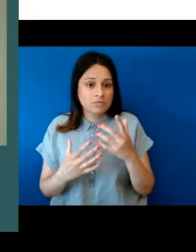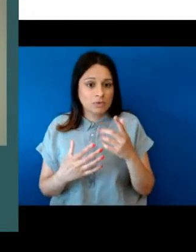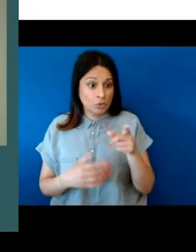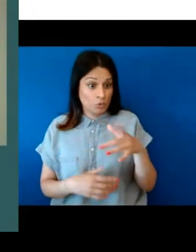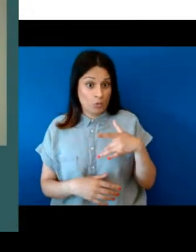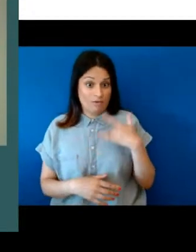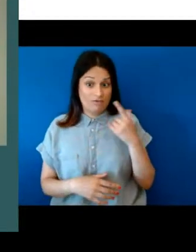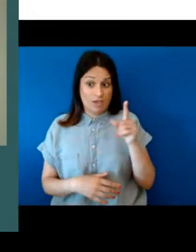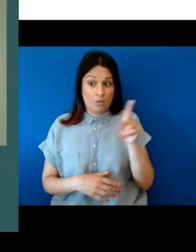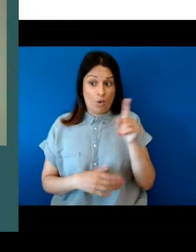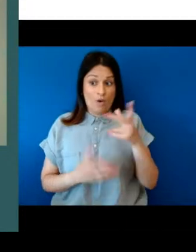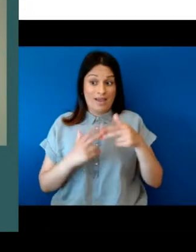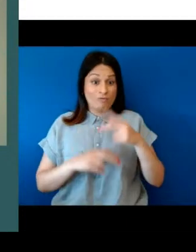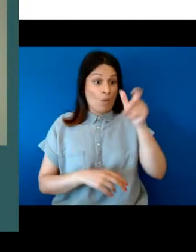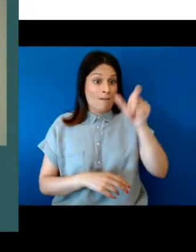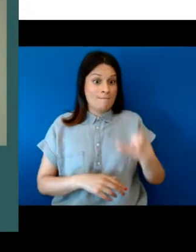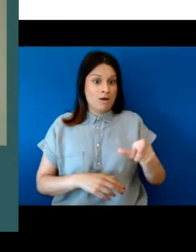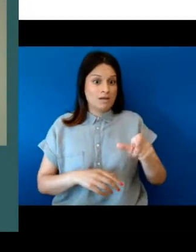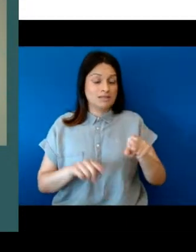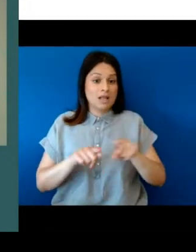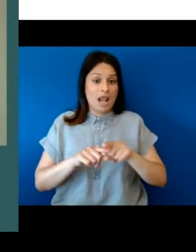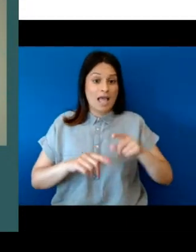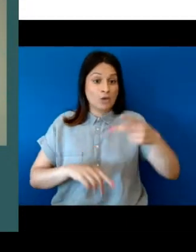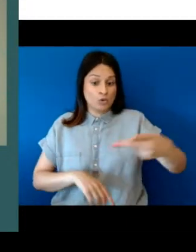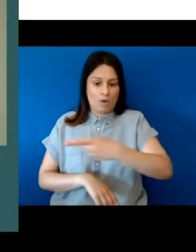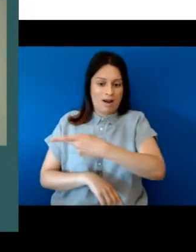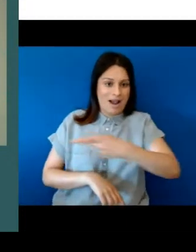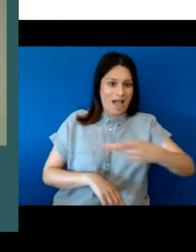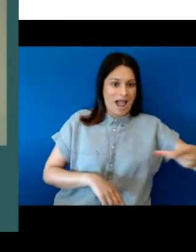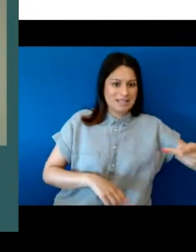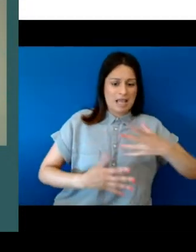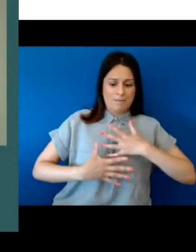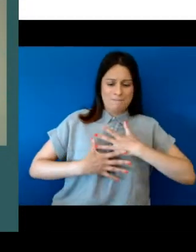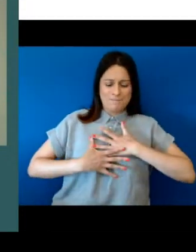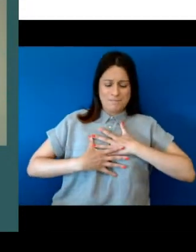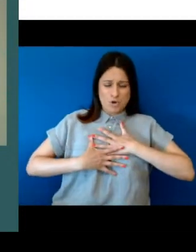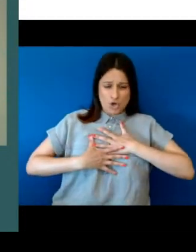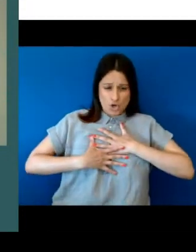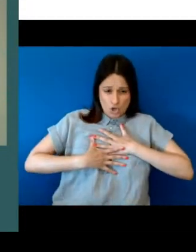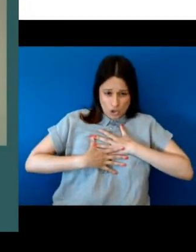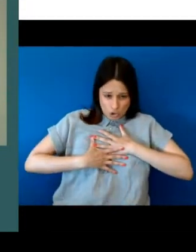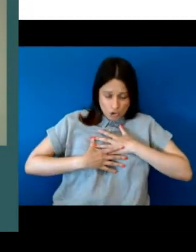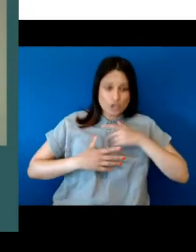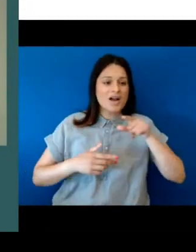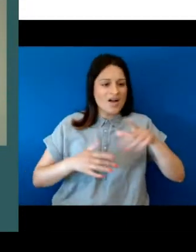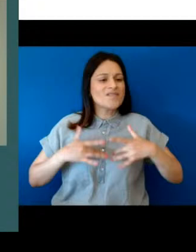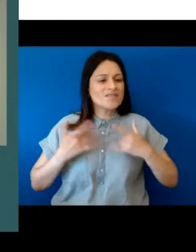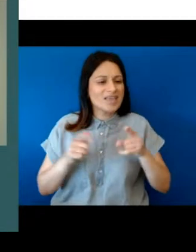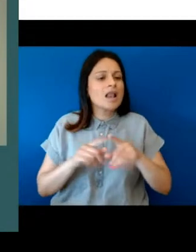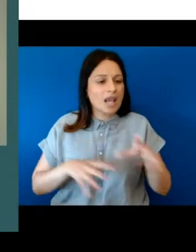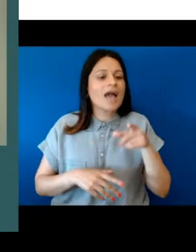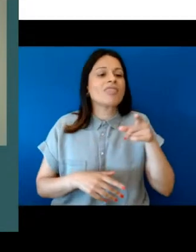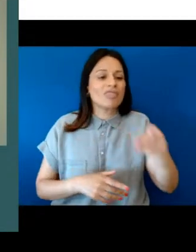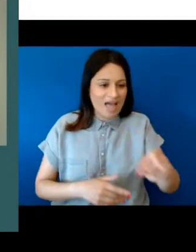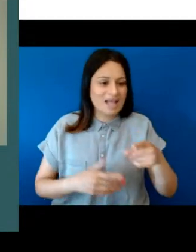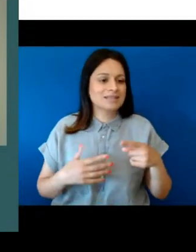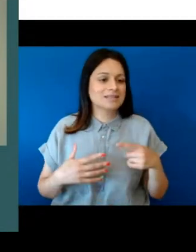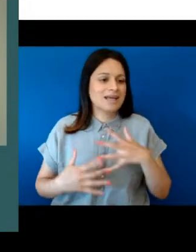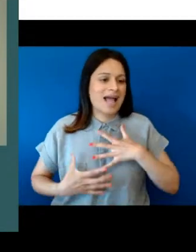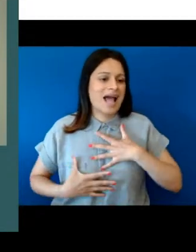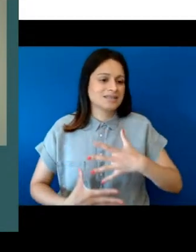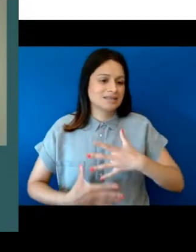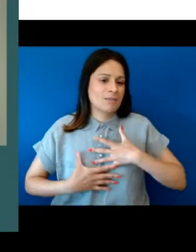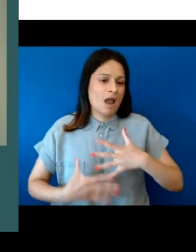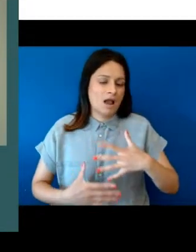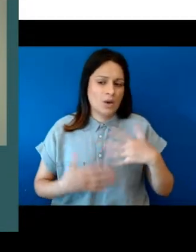chest and squeezing down? That's the kind of pain that people with asthma would often say is the kind of chest pain that